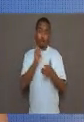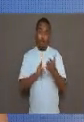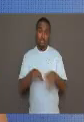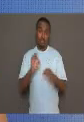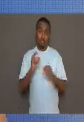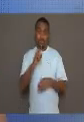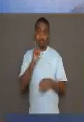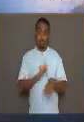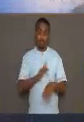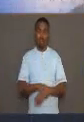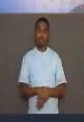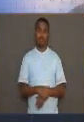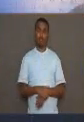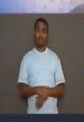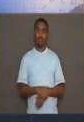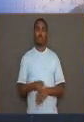passage?